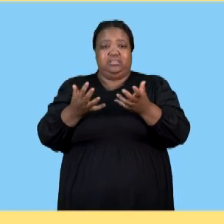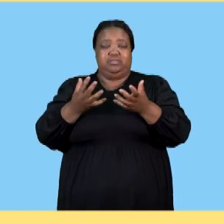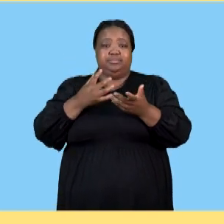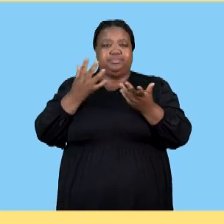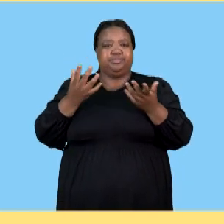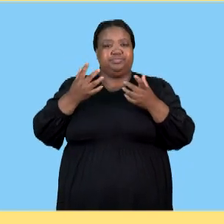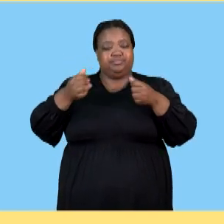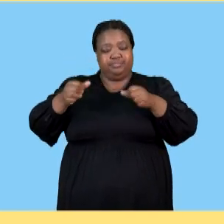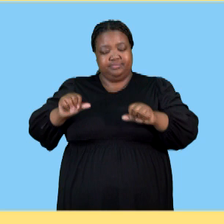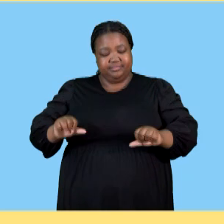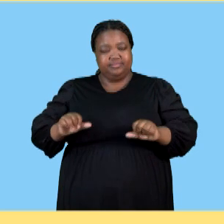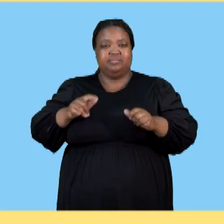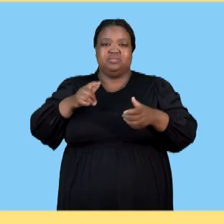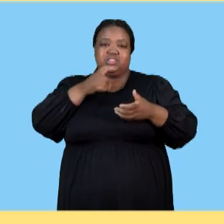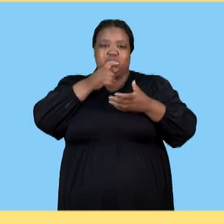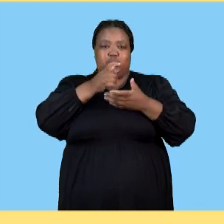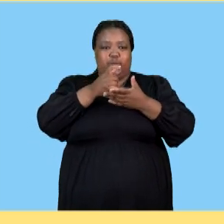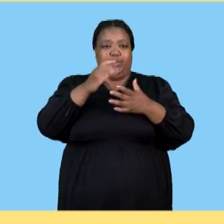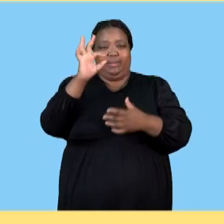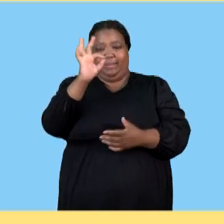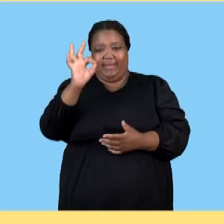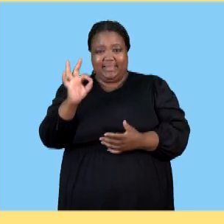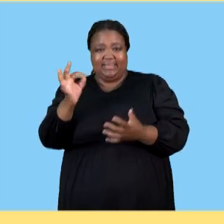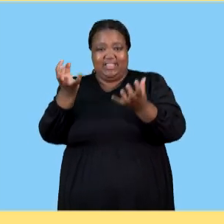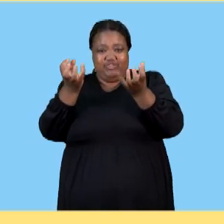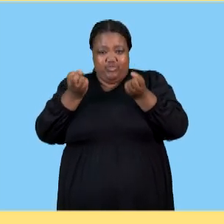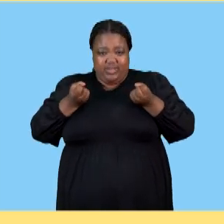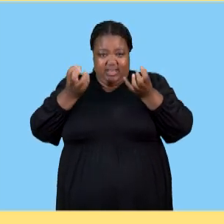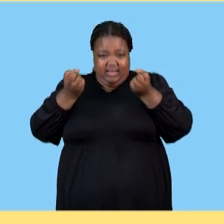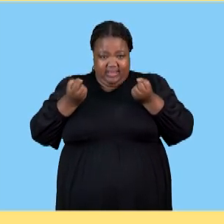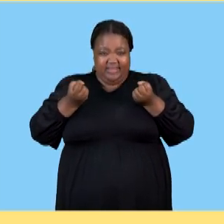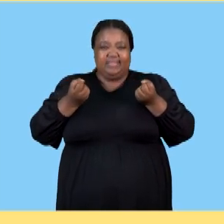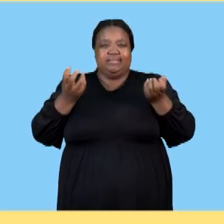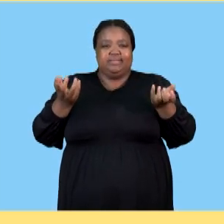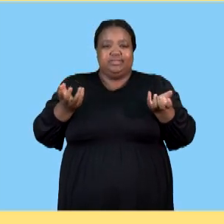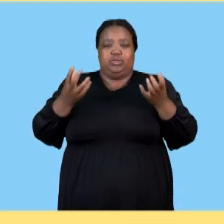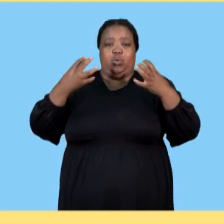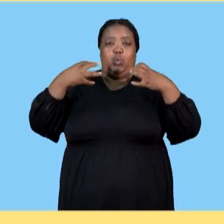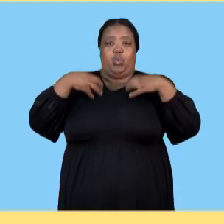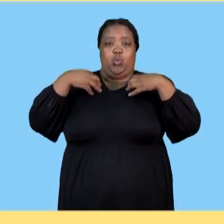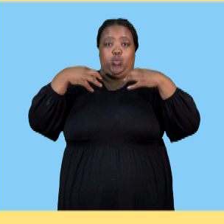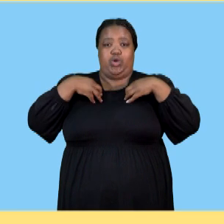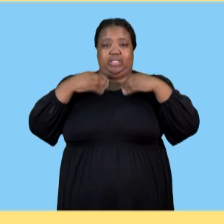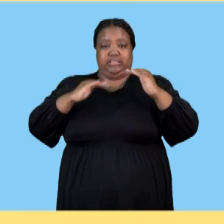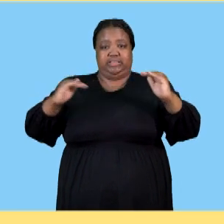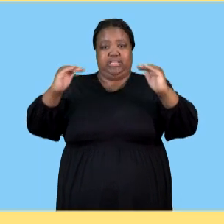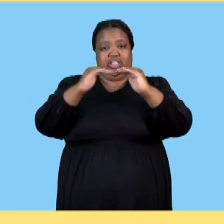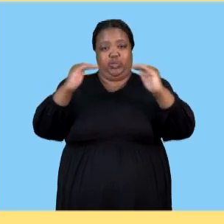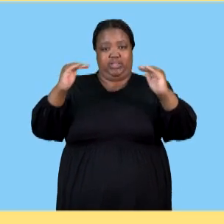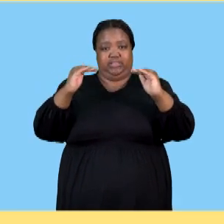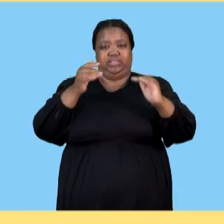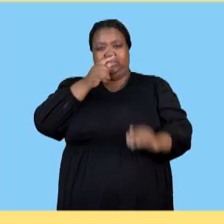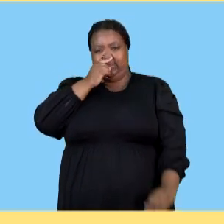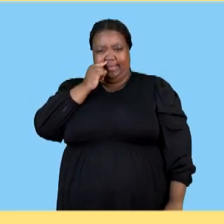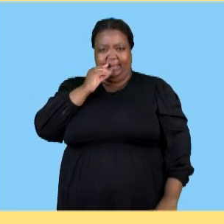So we'll come here, then we'll say the percentage return on owner's equity. This is the name.